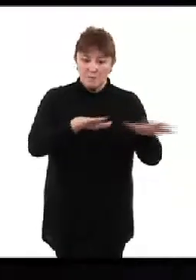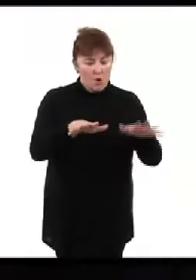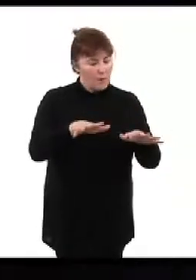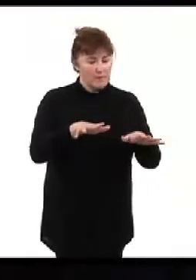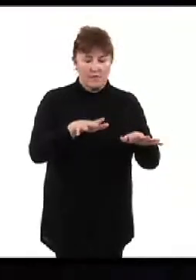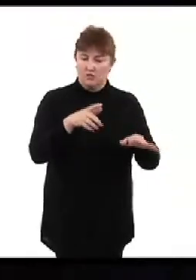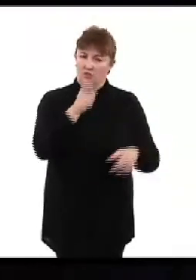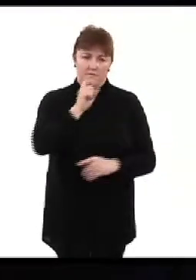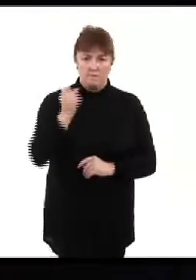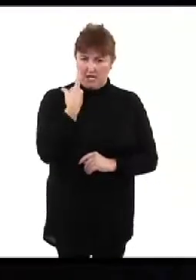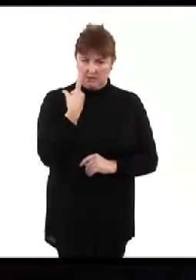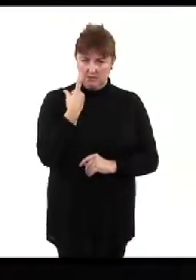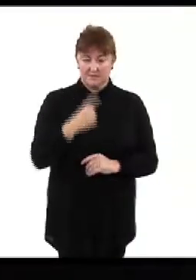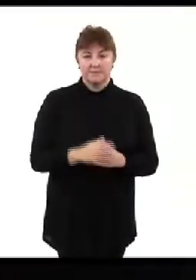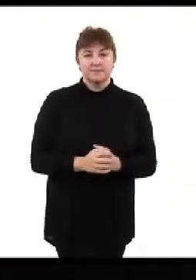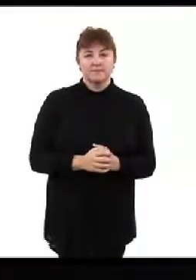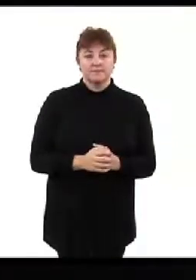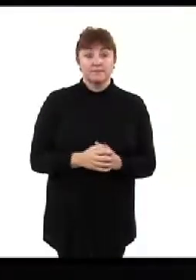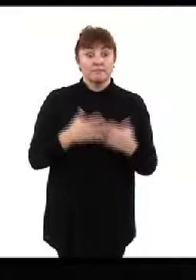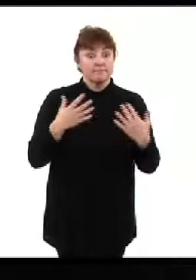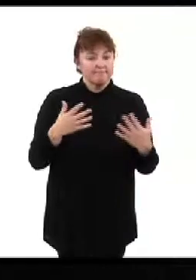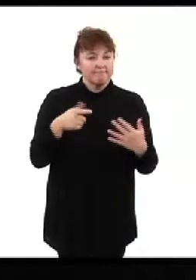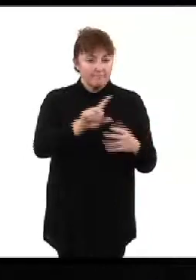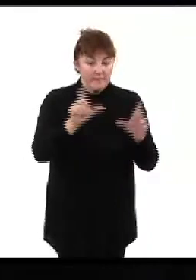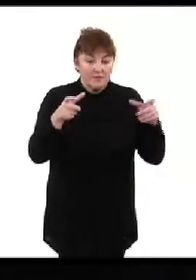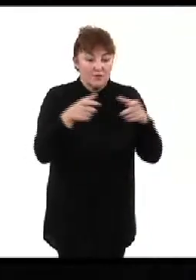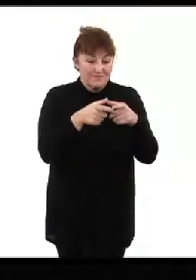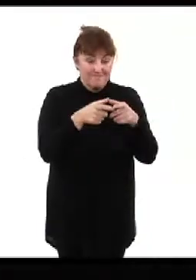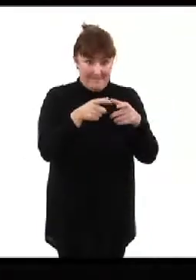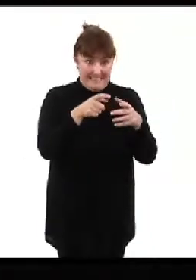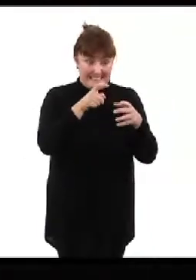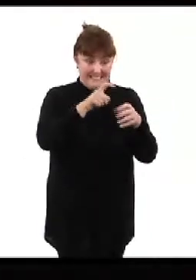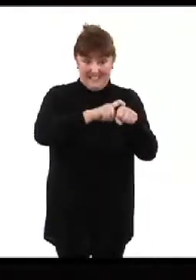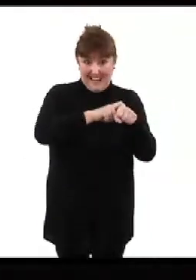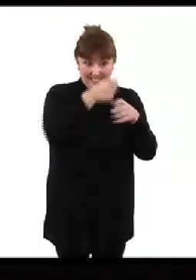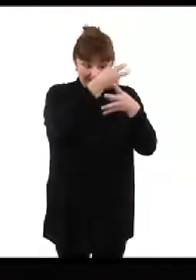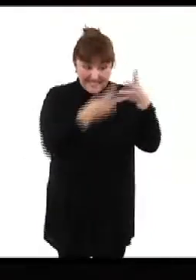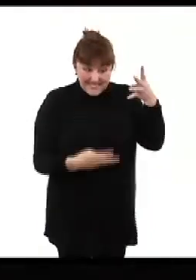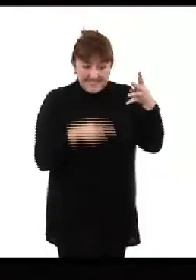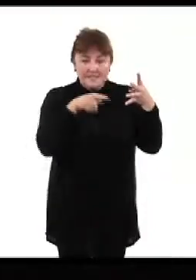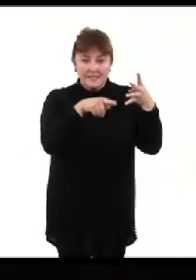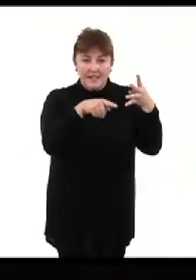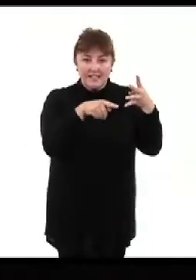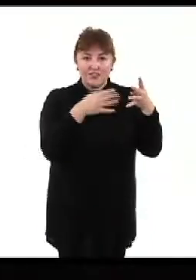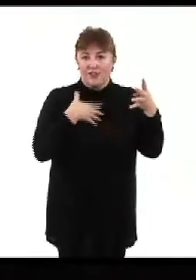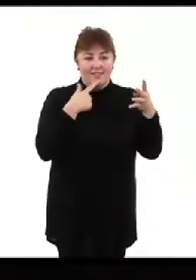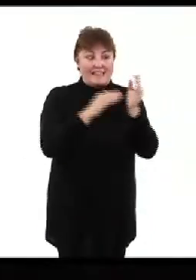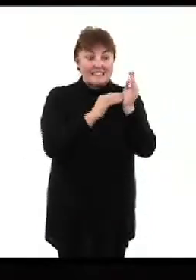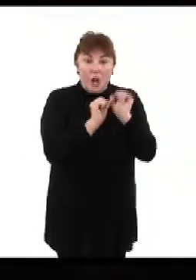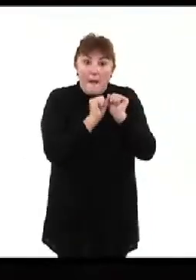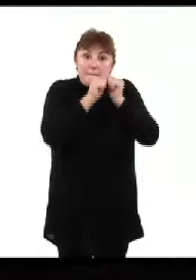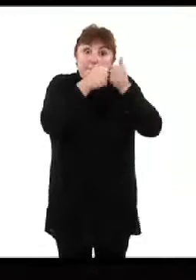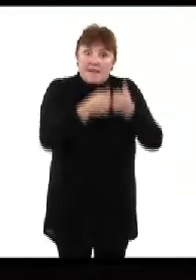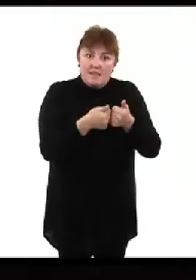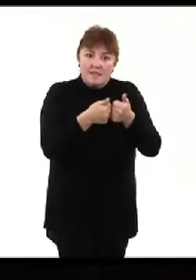delayed was movement. That was the hardest thing to retrieve, or the least likely to be retrieved. And it turns out that